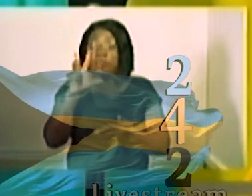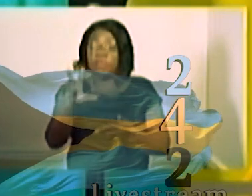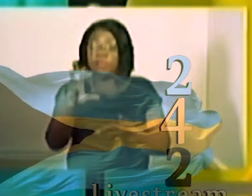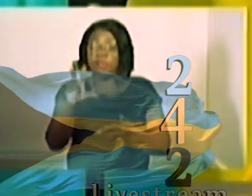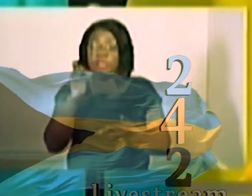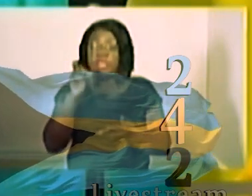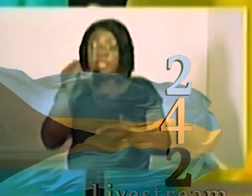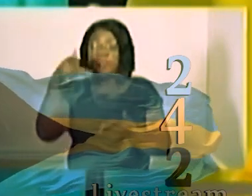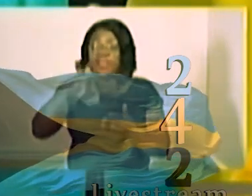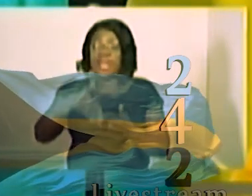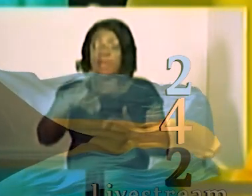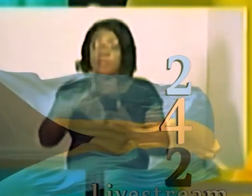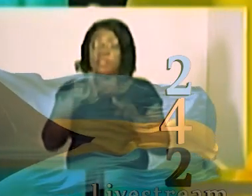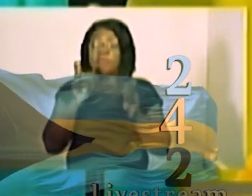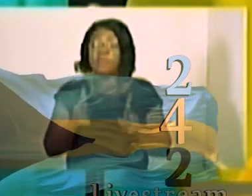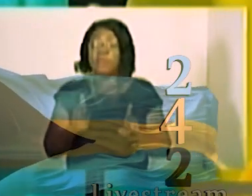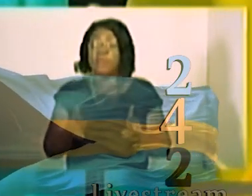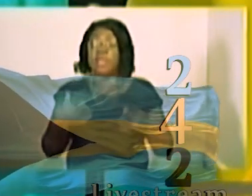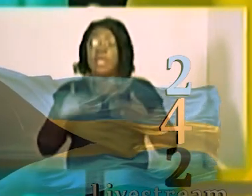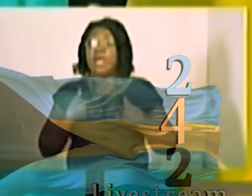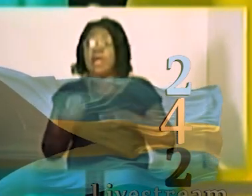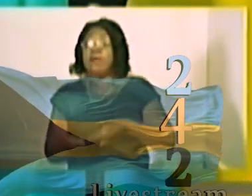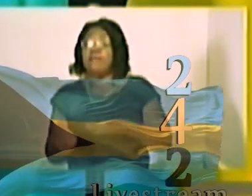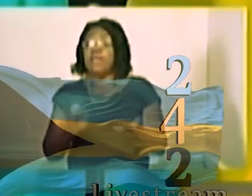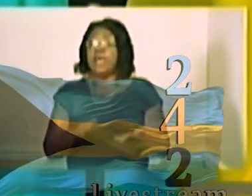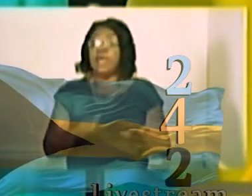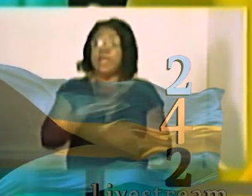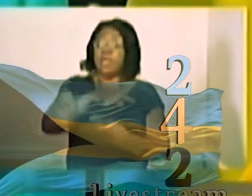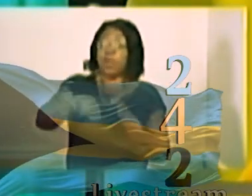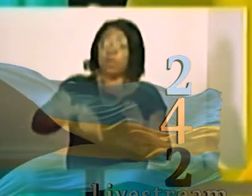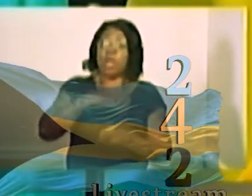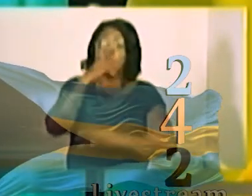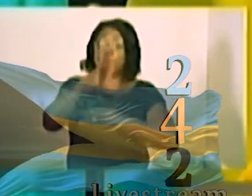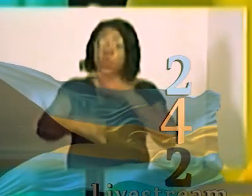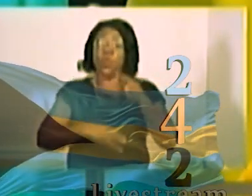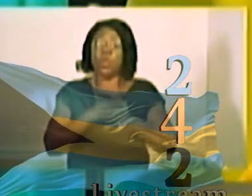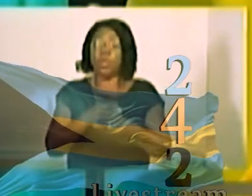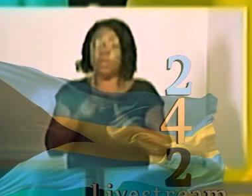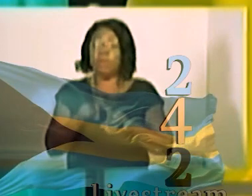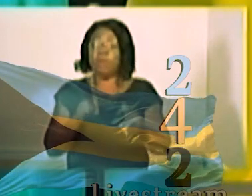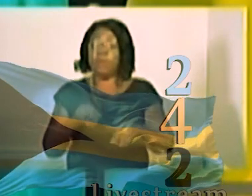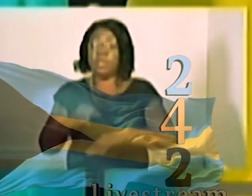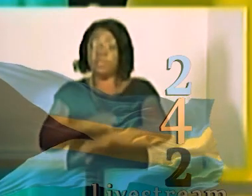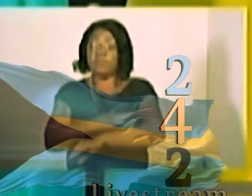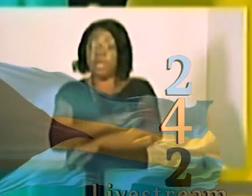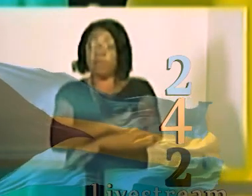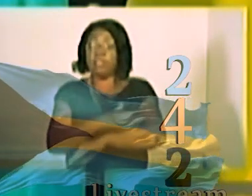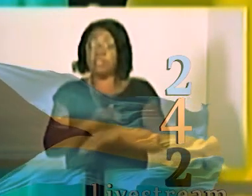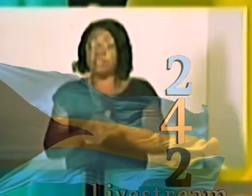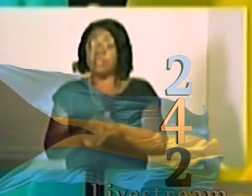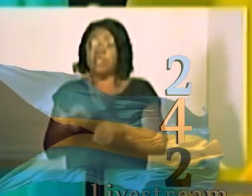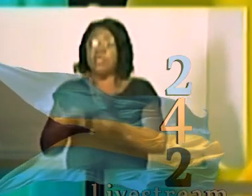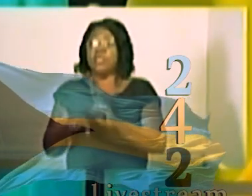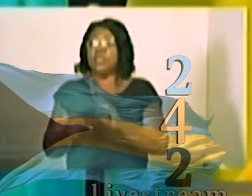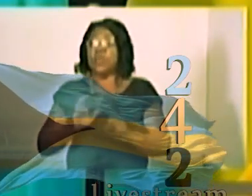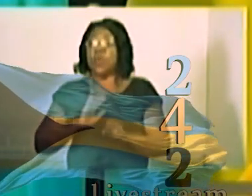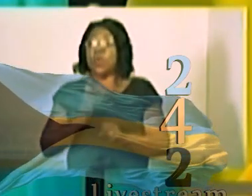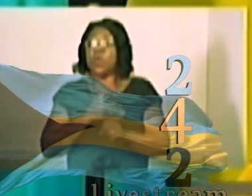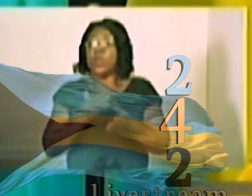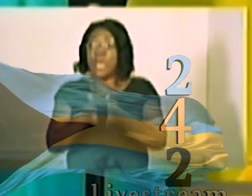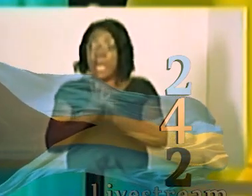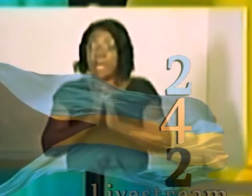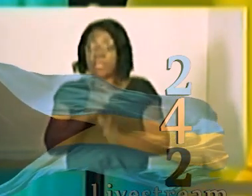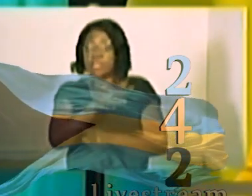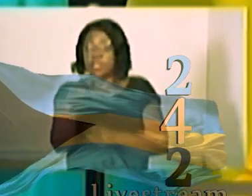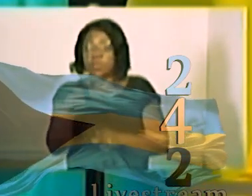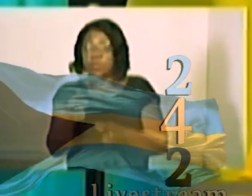330,000 people have died around the world from COVID-19. So we appeal to you to